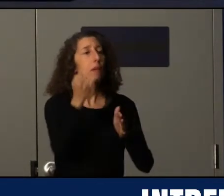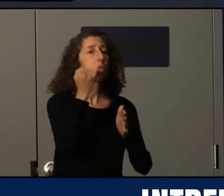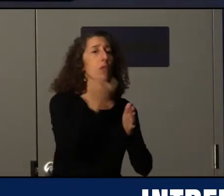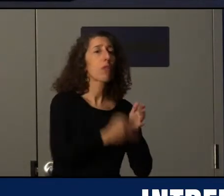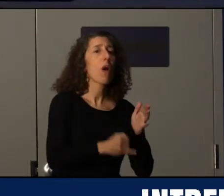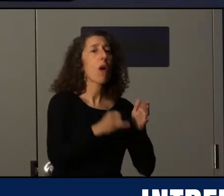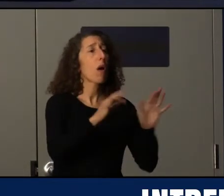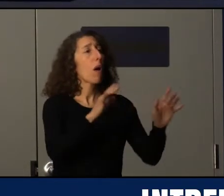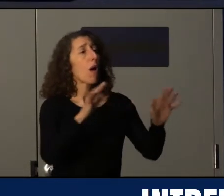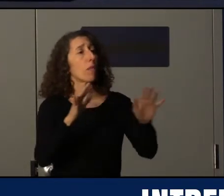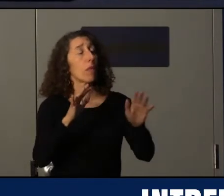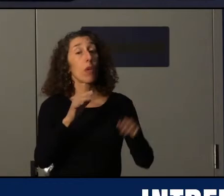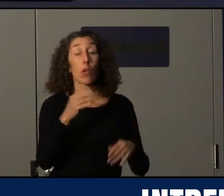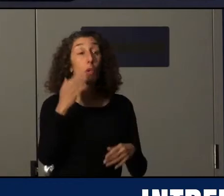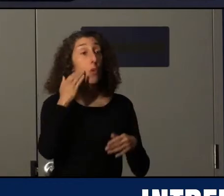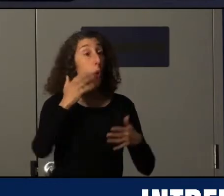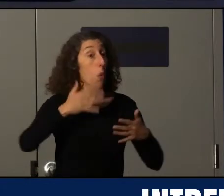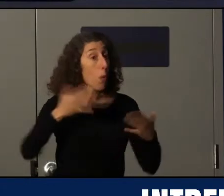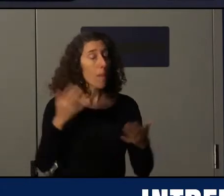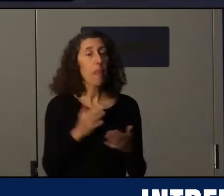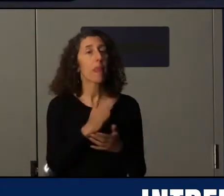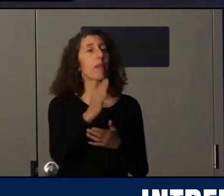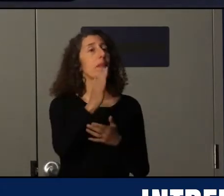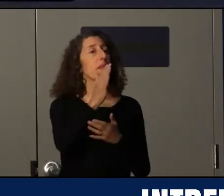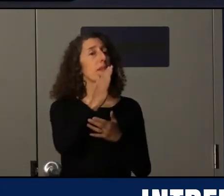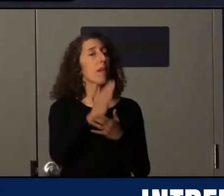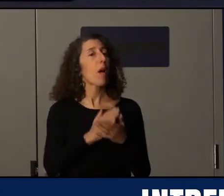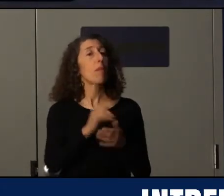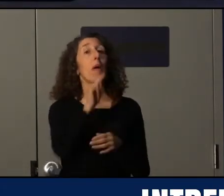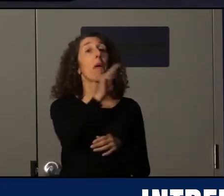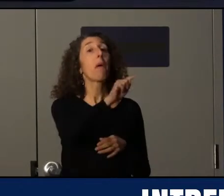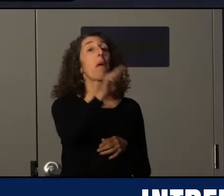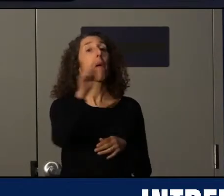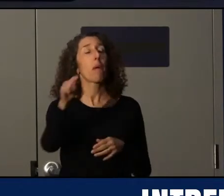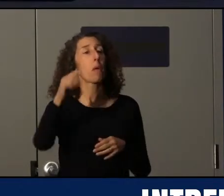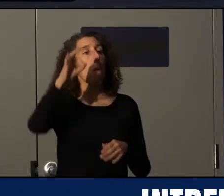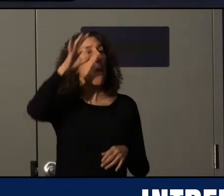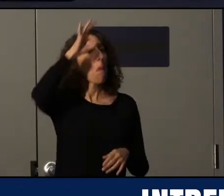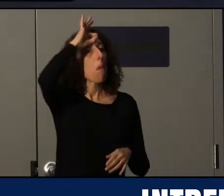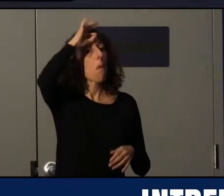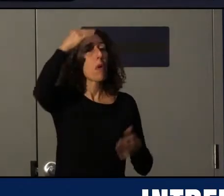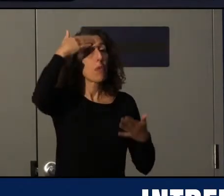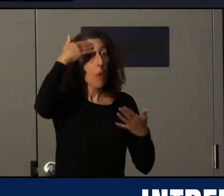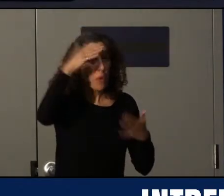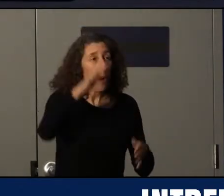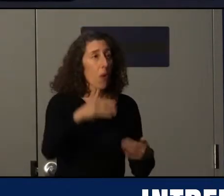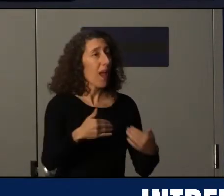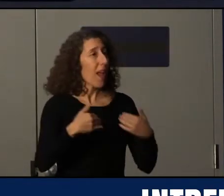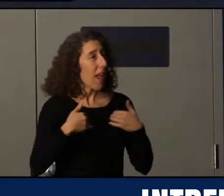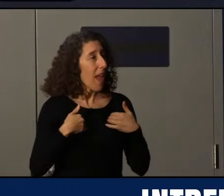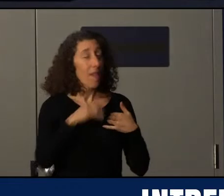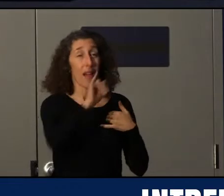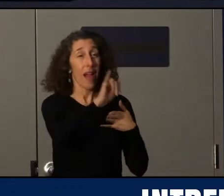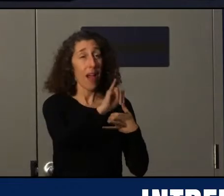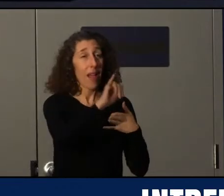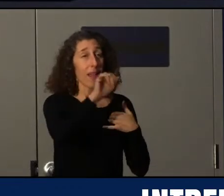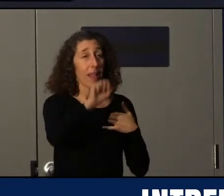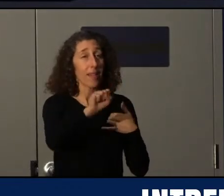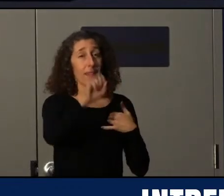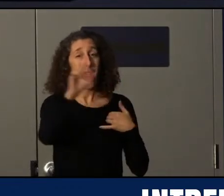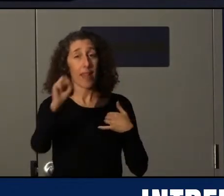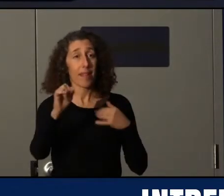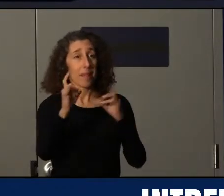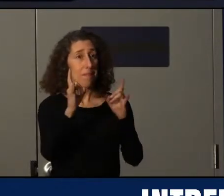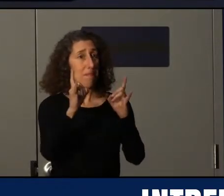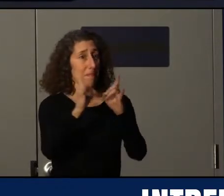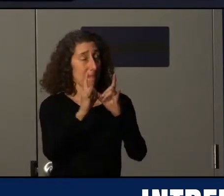is an International Space Station, right? kind of makes the stomach churn. But art, I think, is a